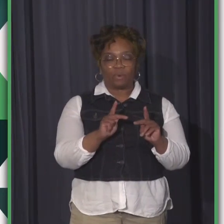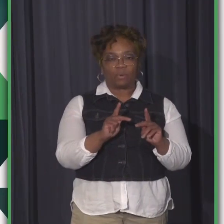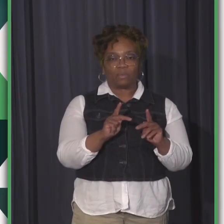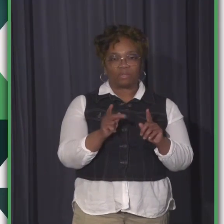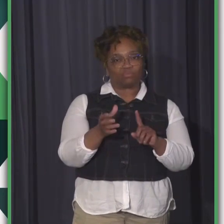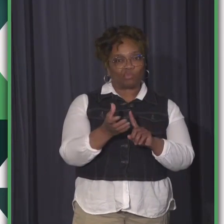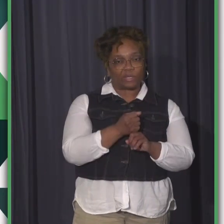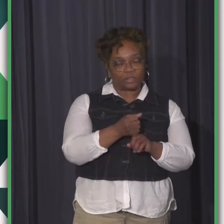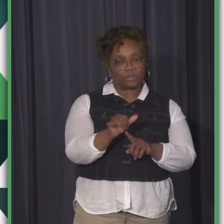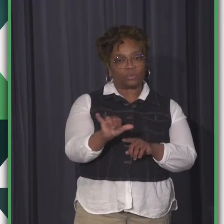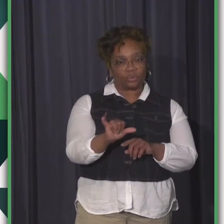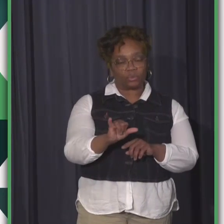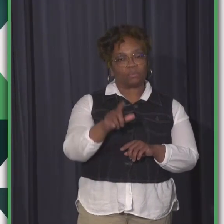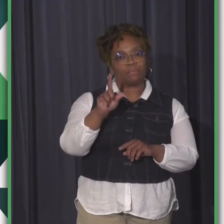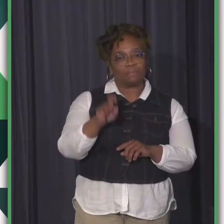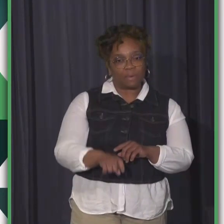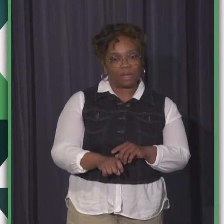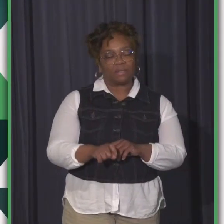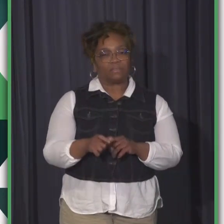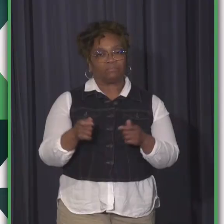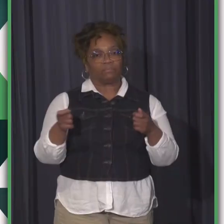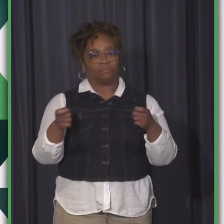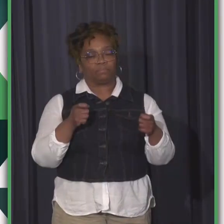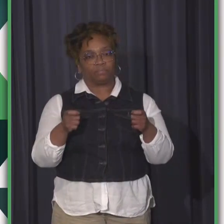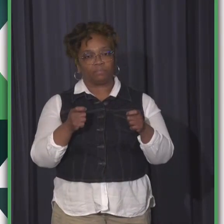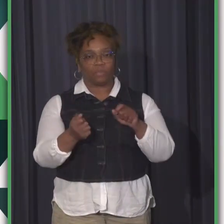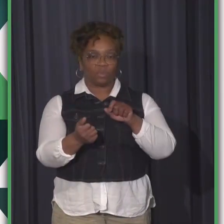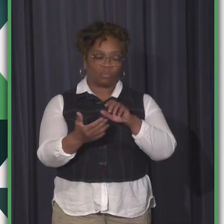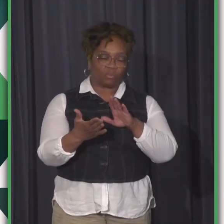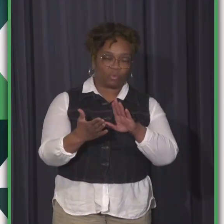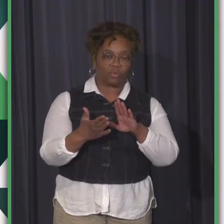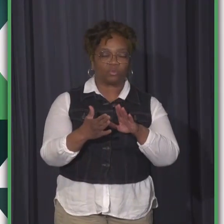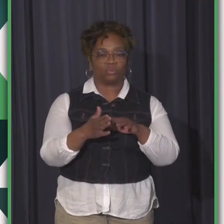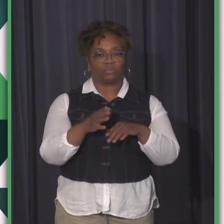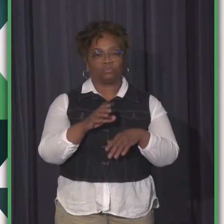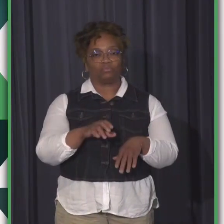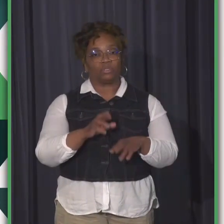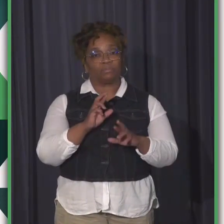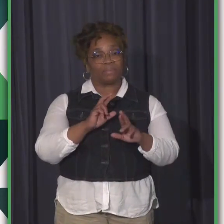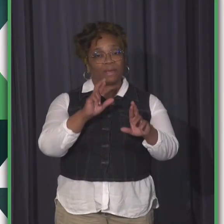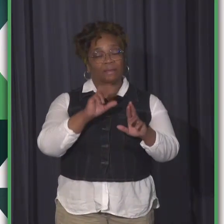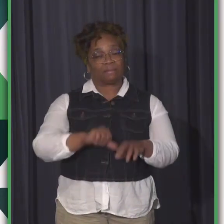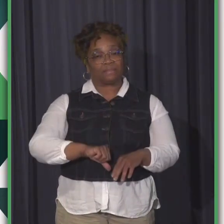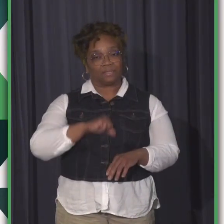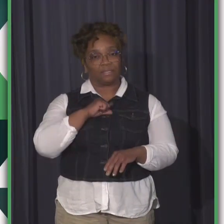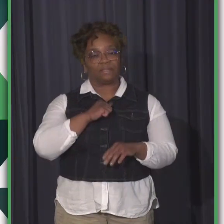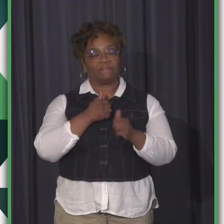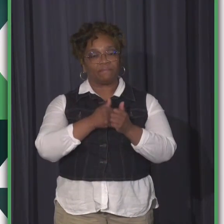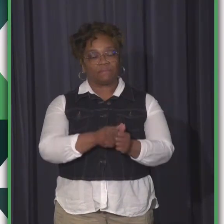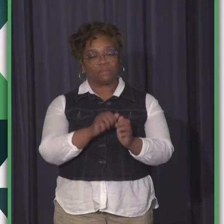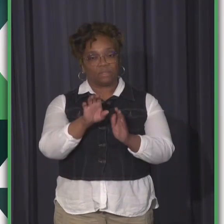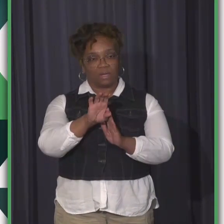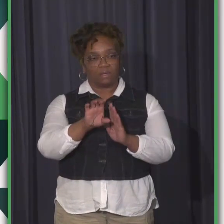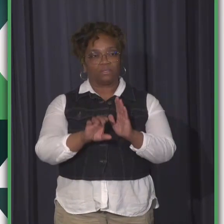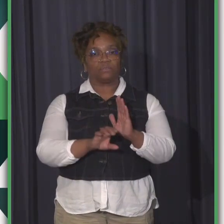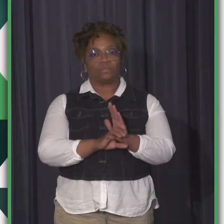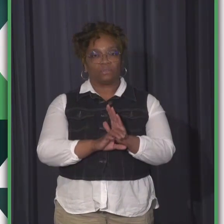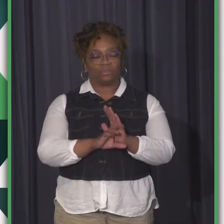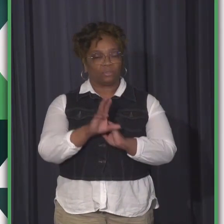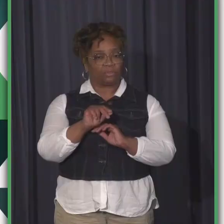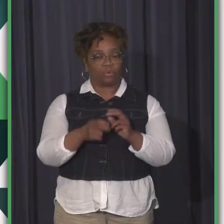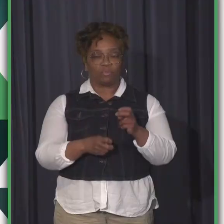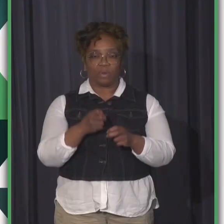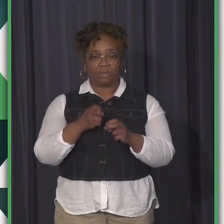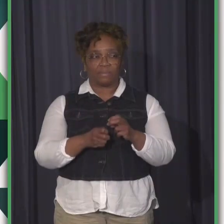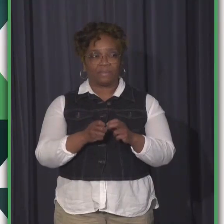custody. As long as it's done with dignity and respect and constitutionally, then there's no problems. And citizens have a right